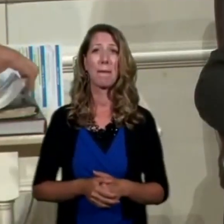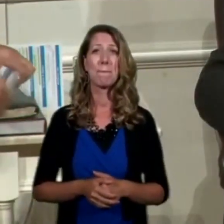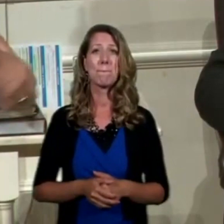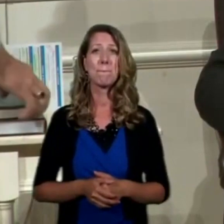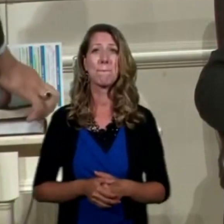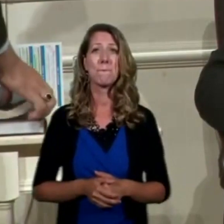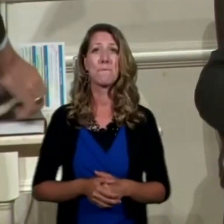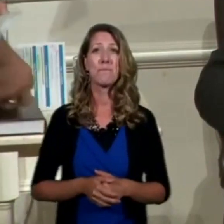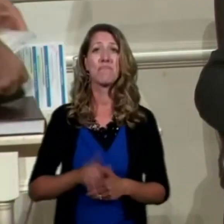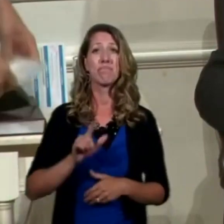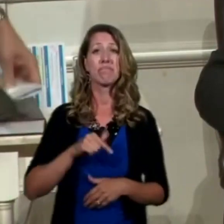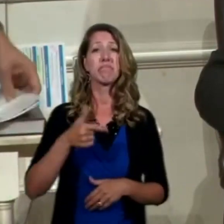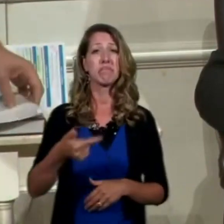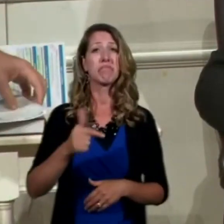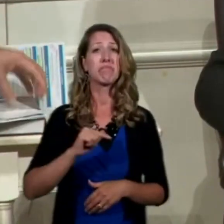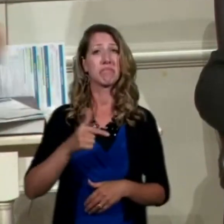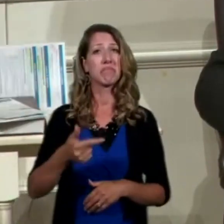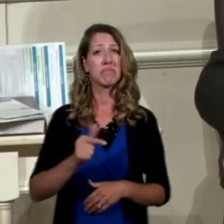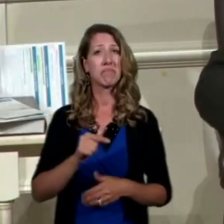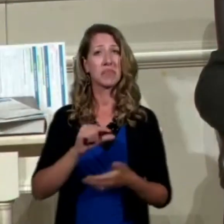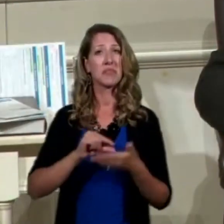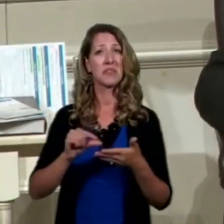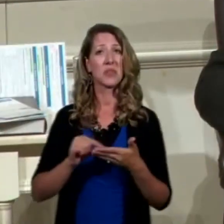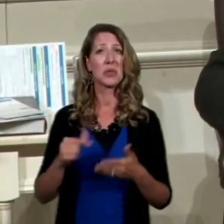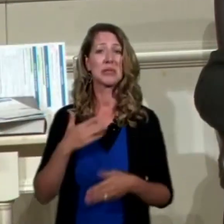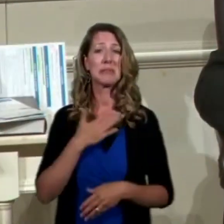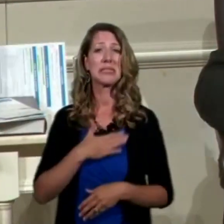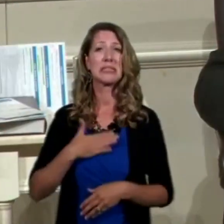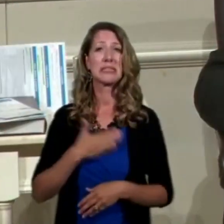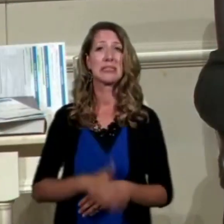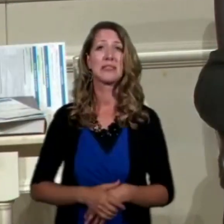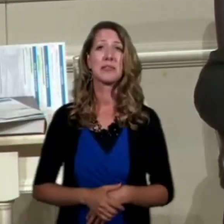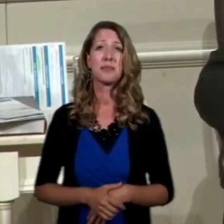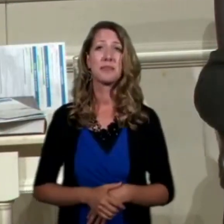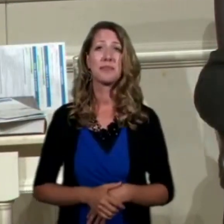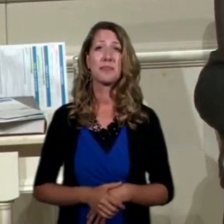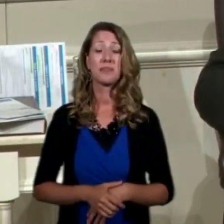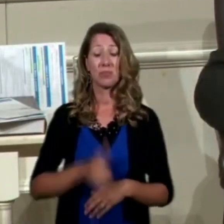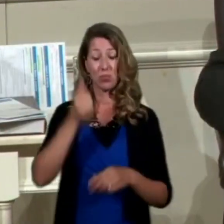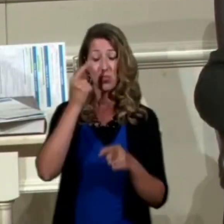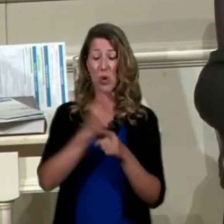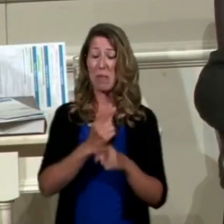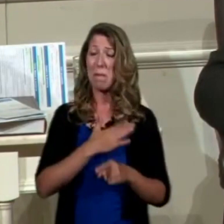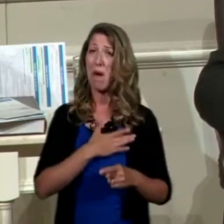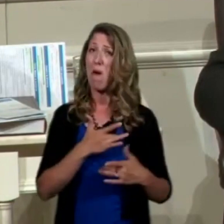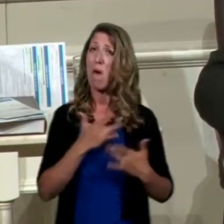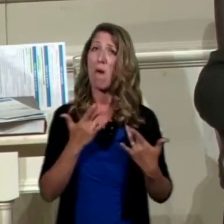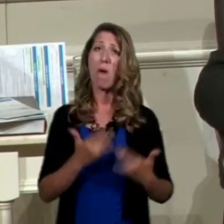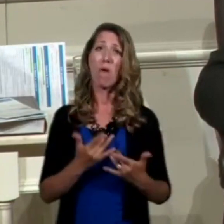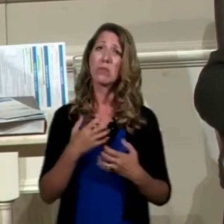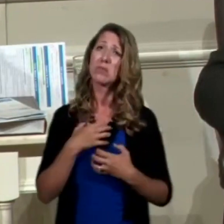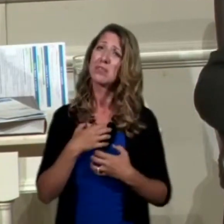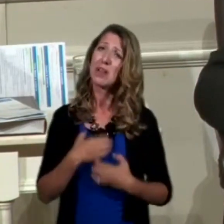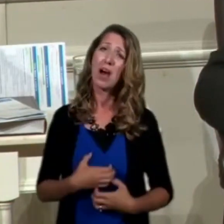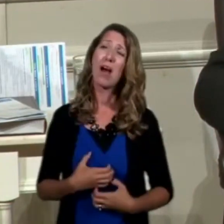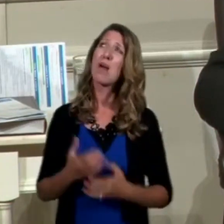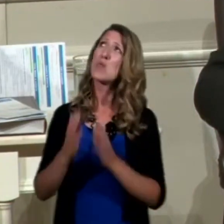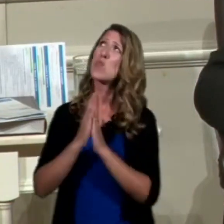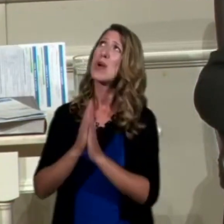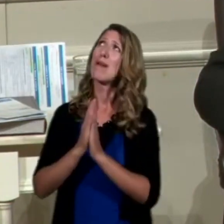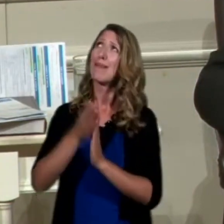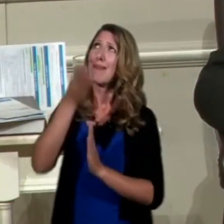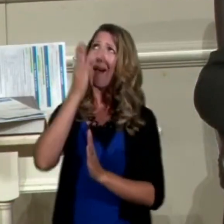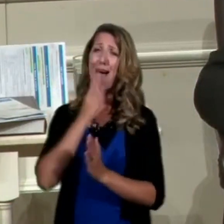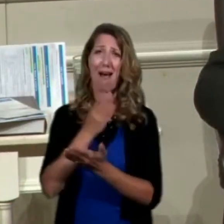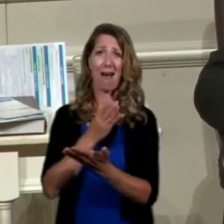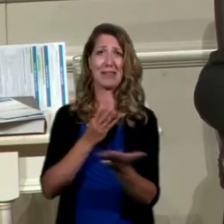We'll read responsibly these verses, please. Brethren, my heart's desire and prayer to God for